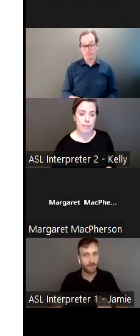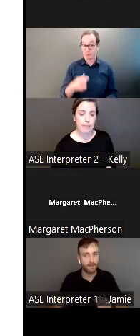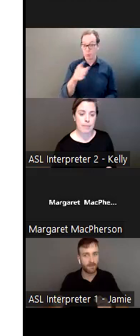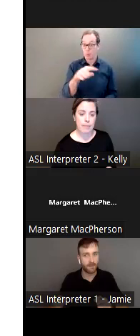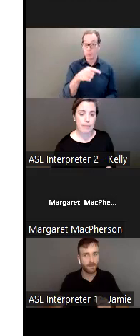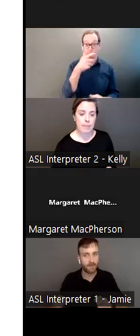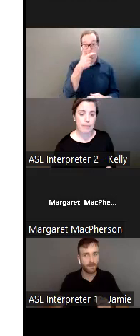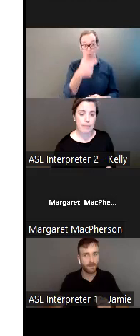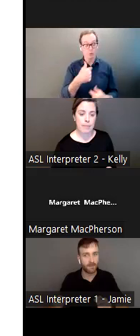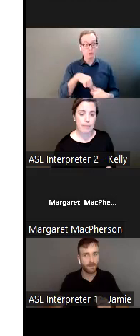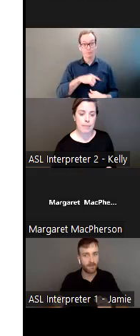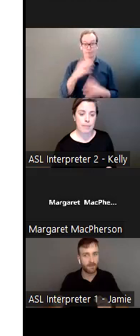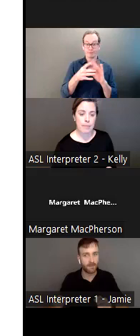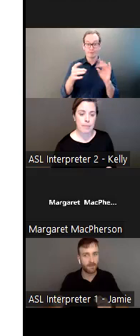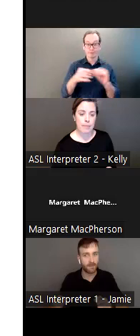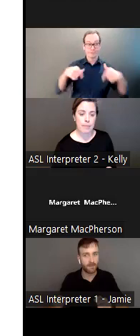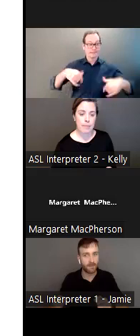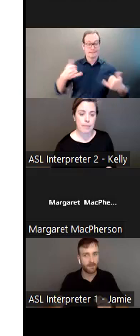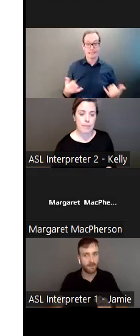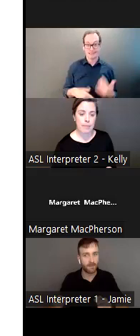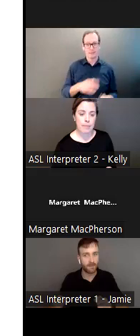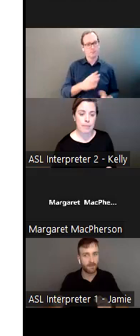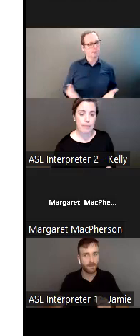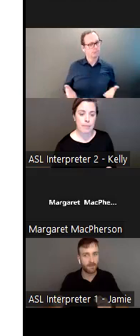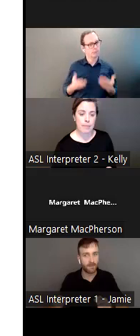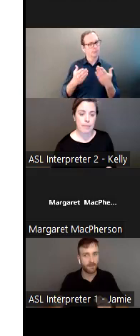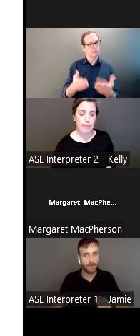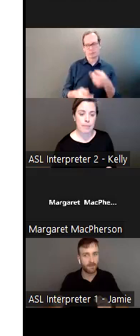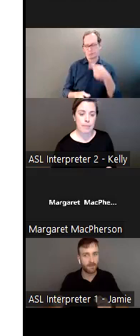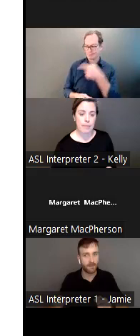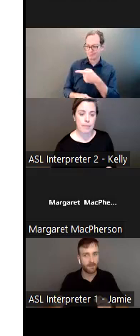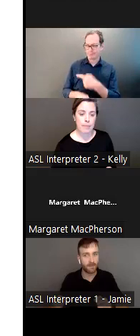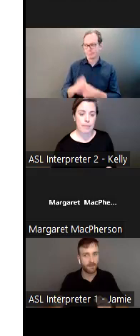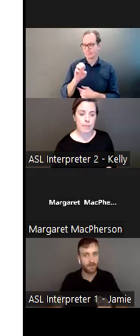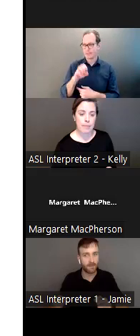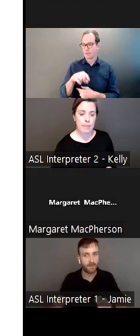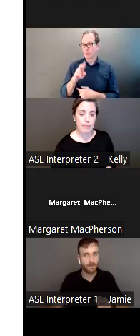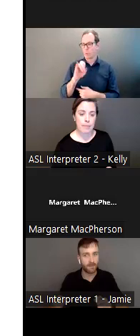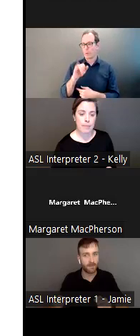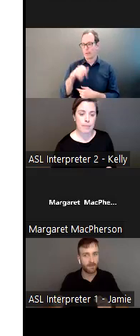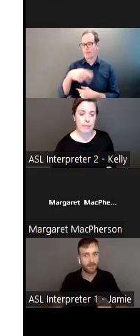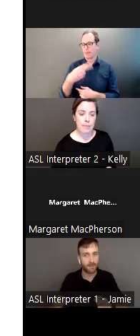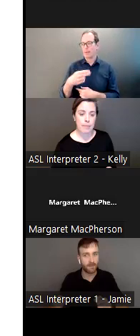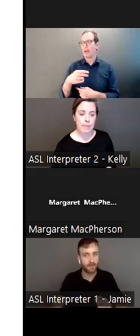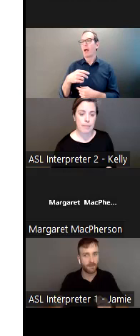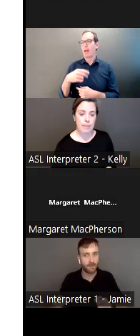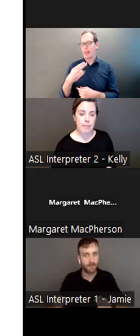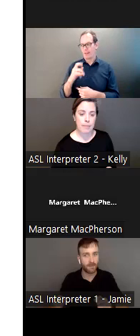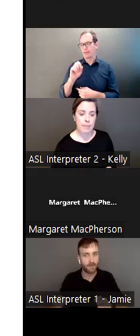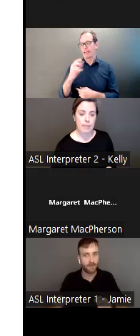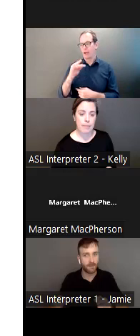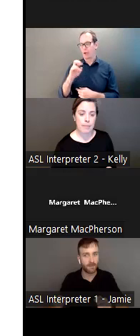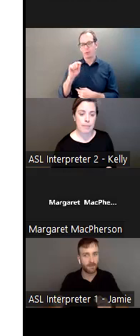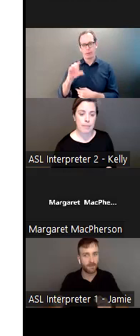certainly encourage you to go to equiphealthcare.ca, online courses. This is our foundations curriculum, which is